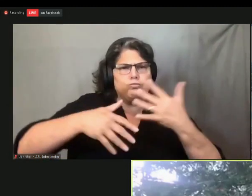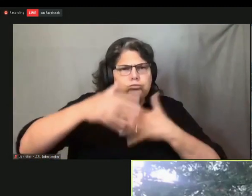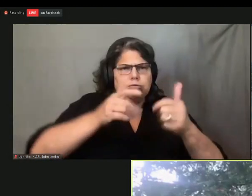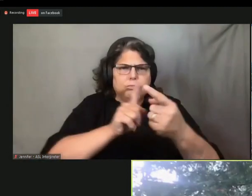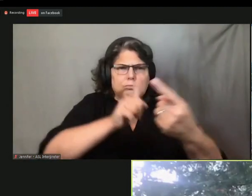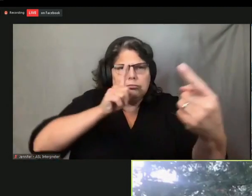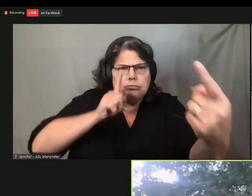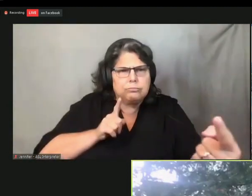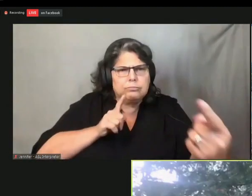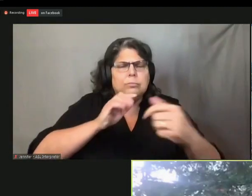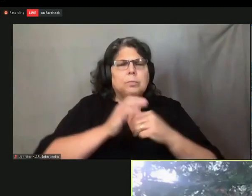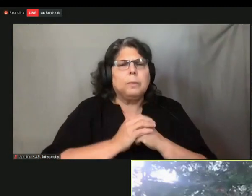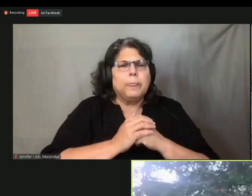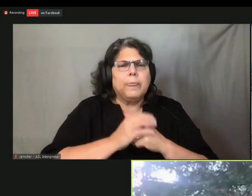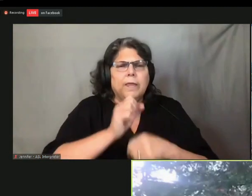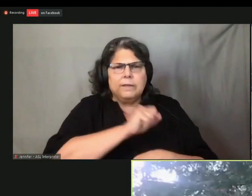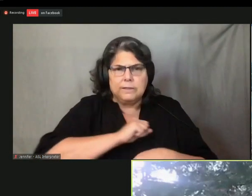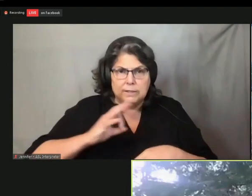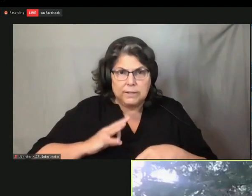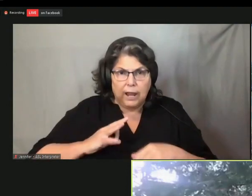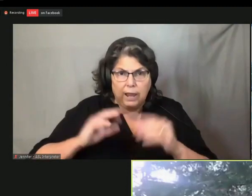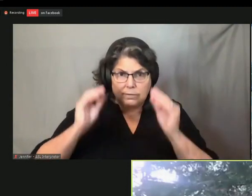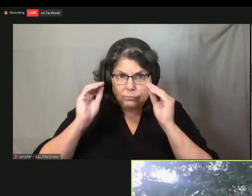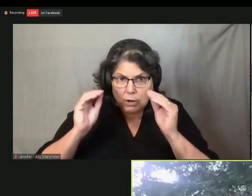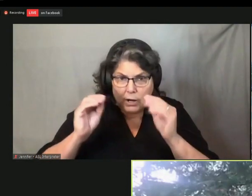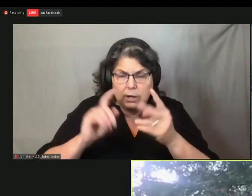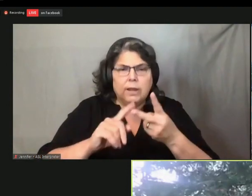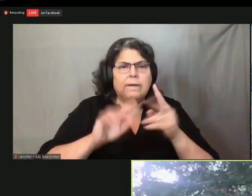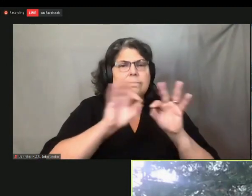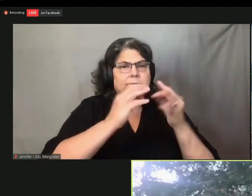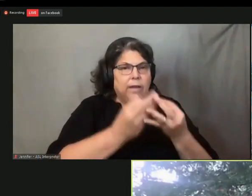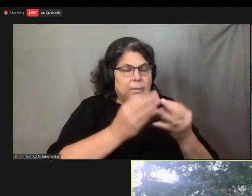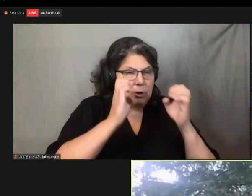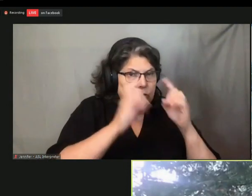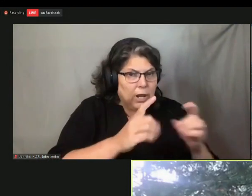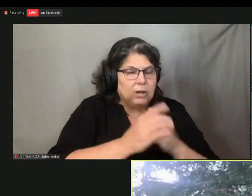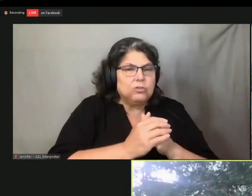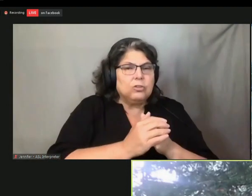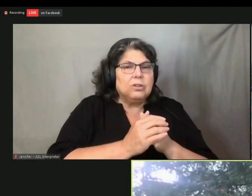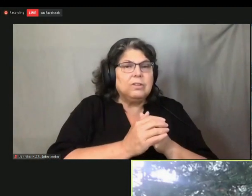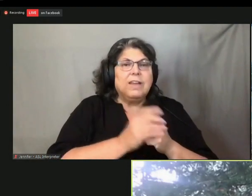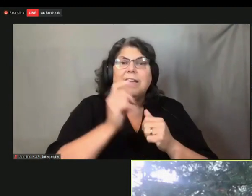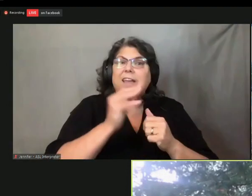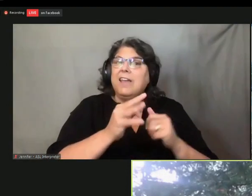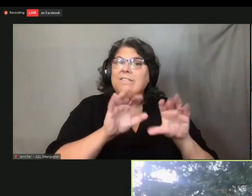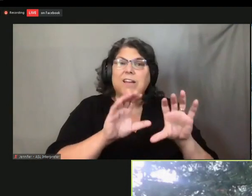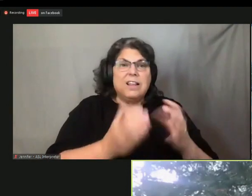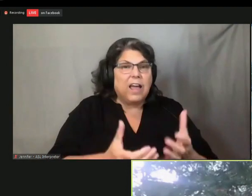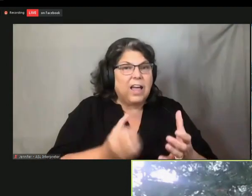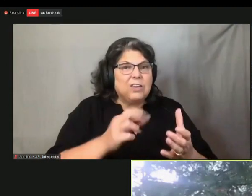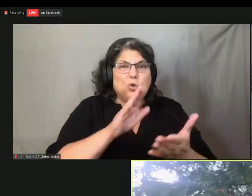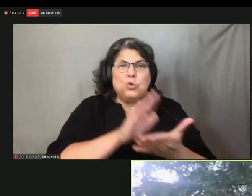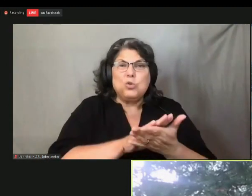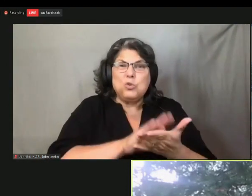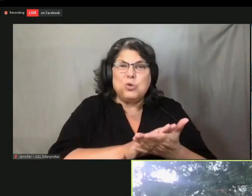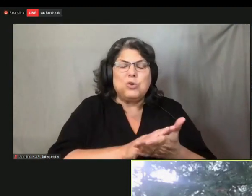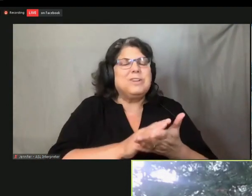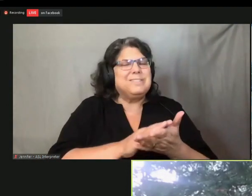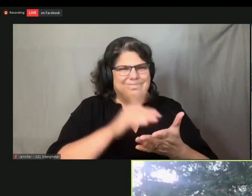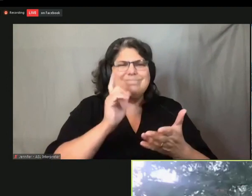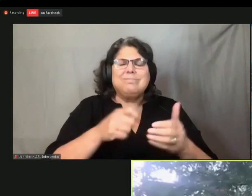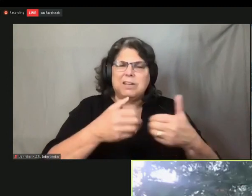training and family education, triggers for switching to distance learning if a class or the school must quarantine,